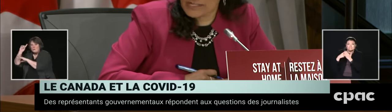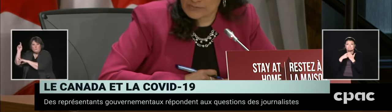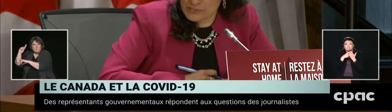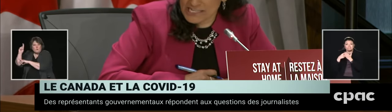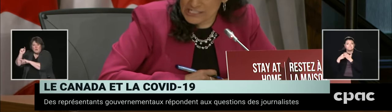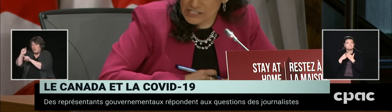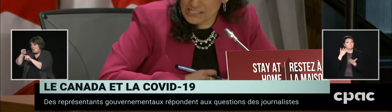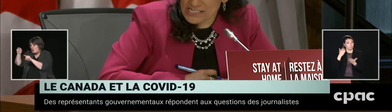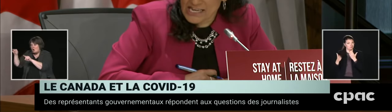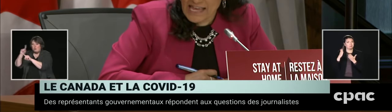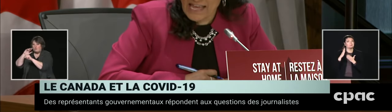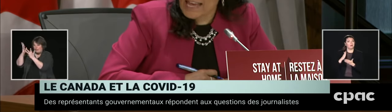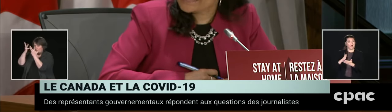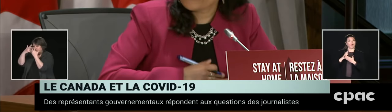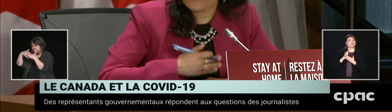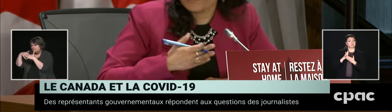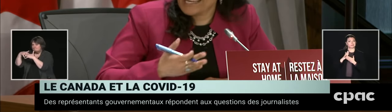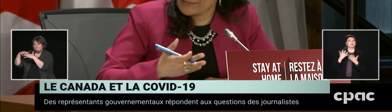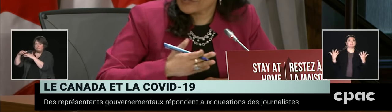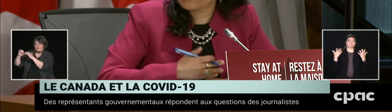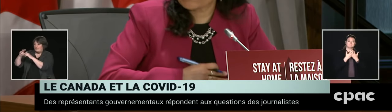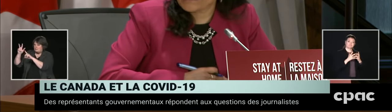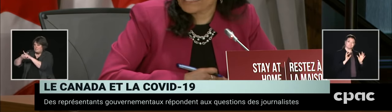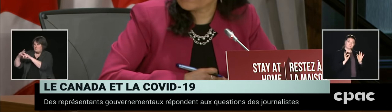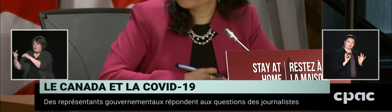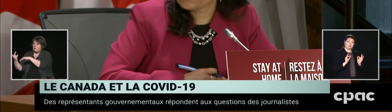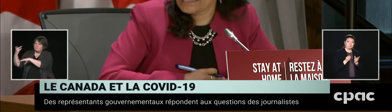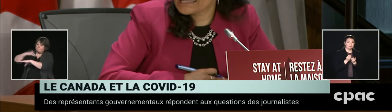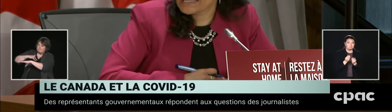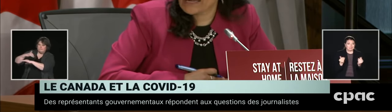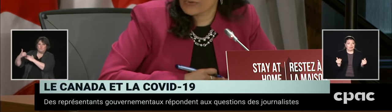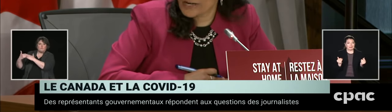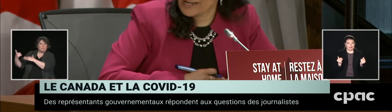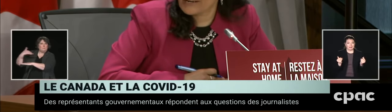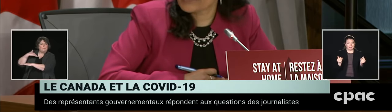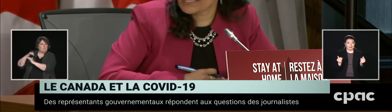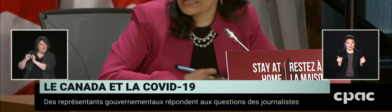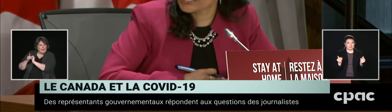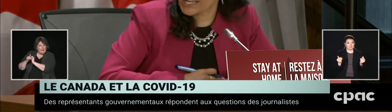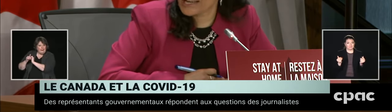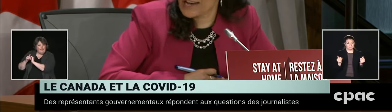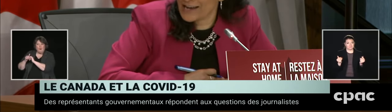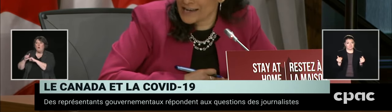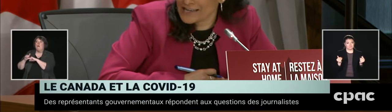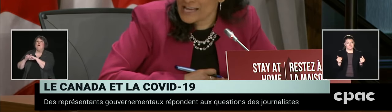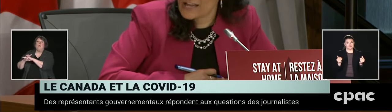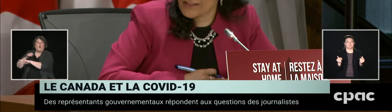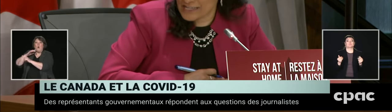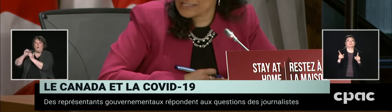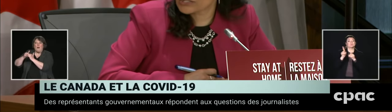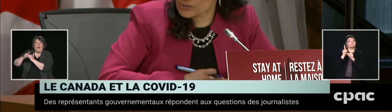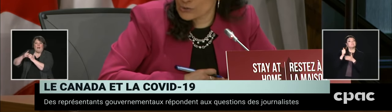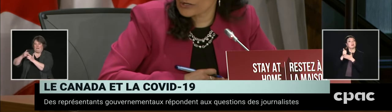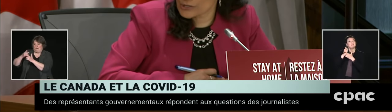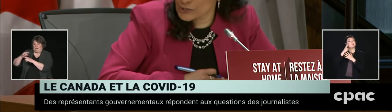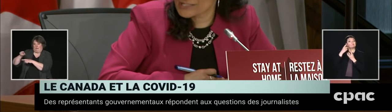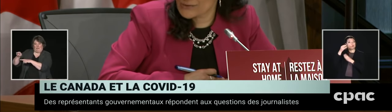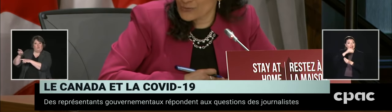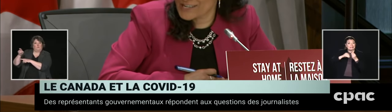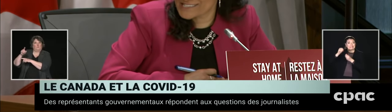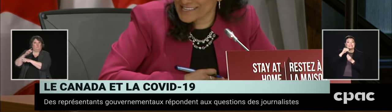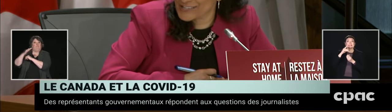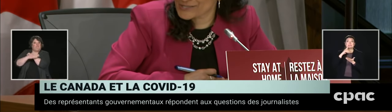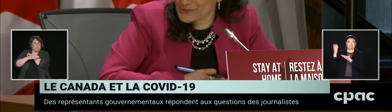arranging transportation, and, for example, assisting us in leasing a warehouse in Shanghai that can store